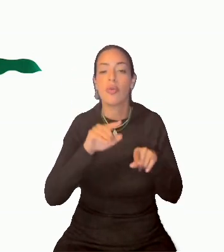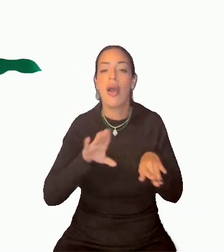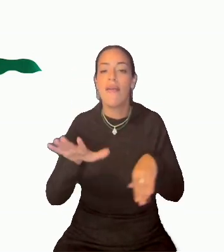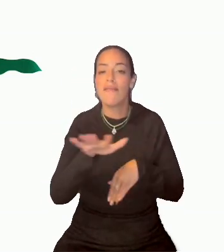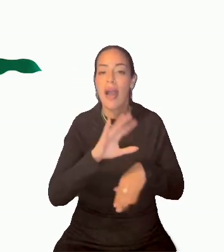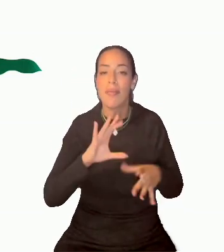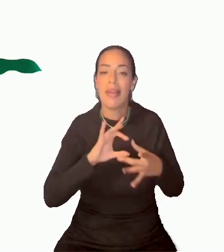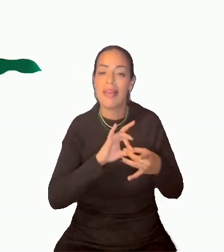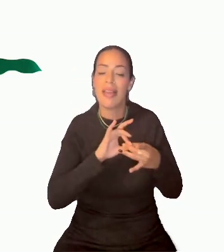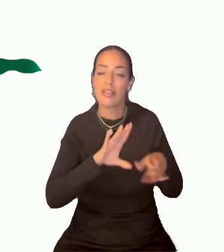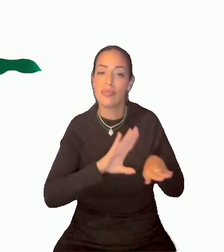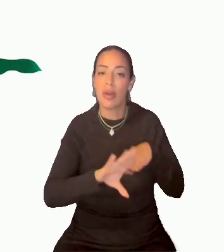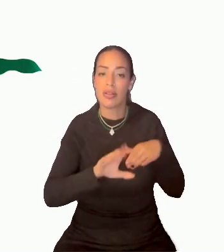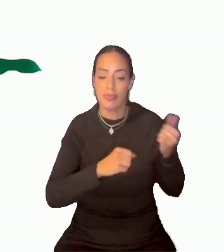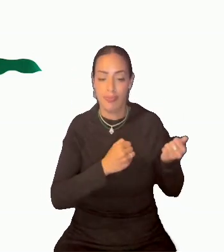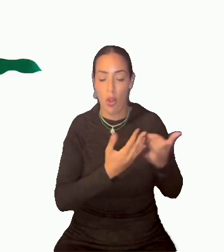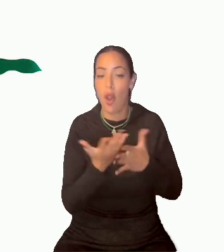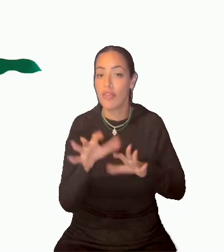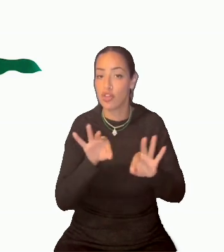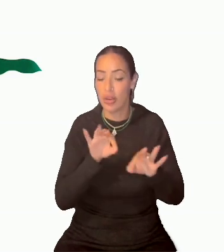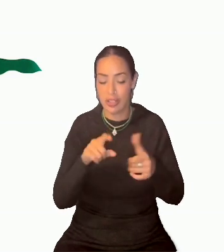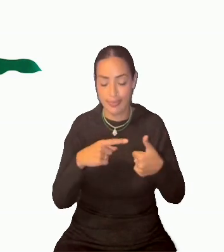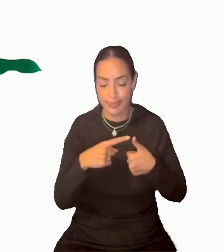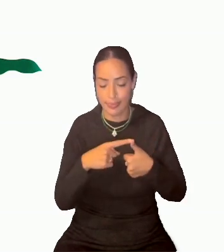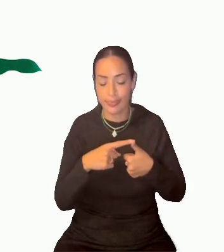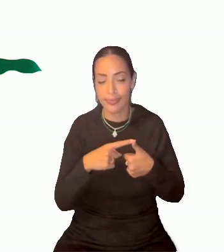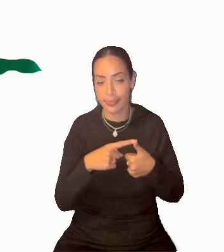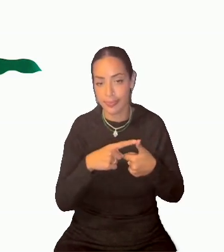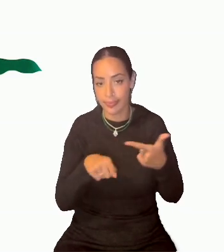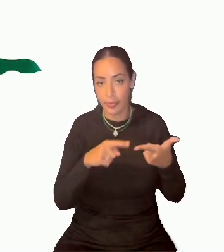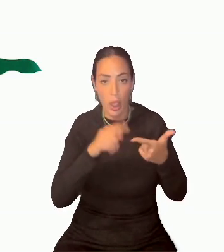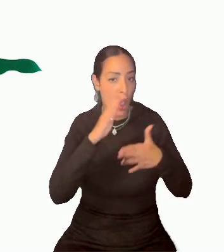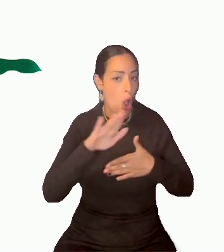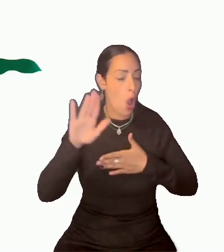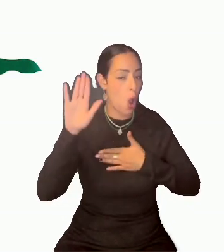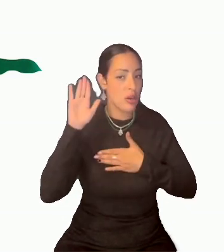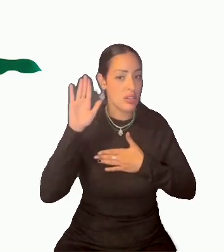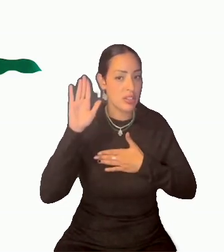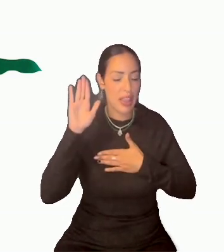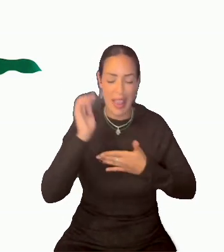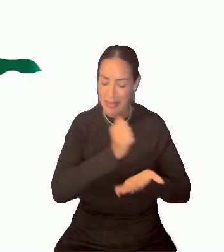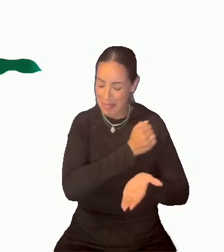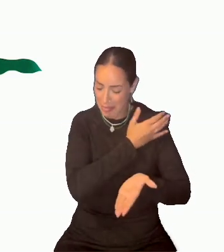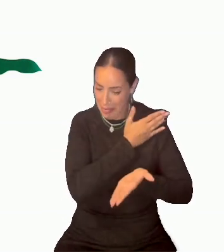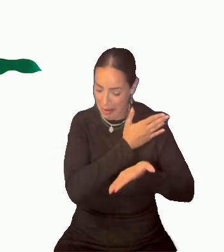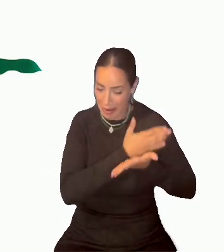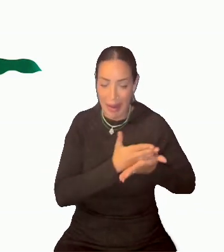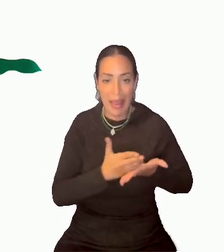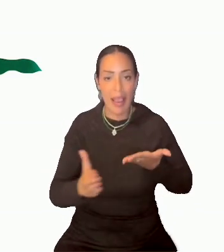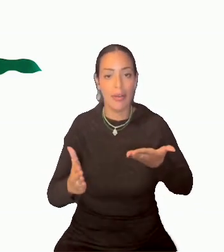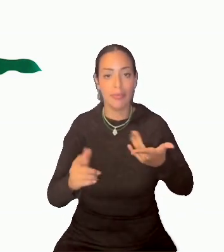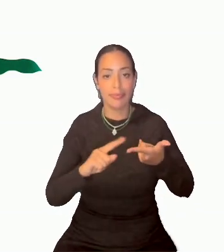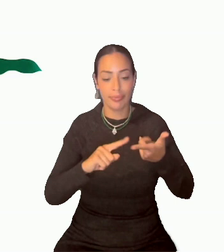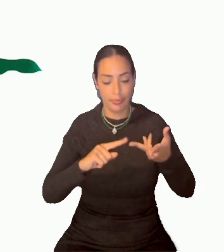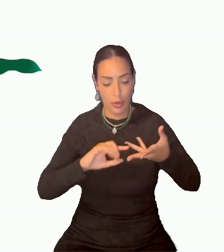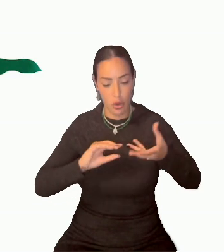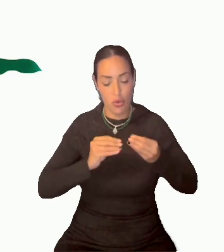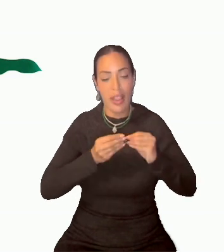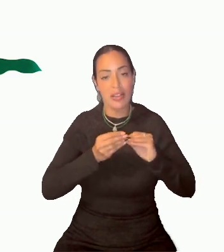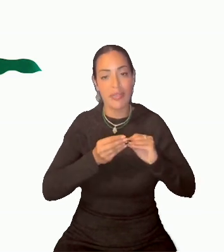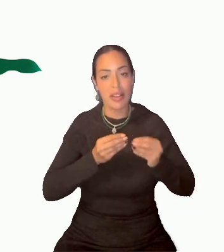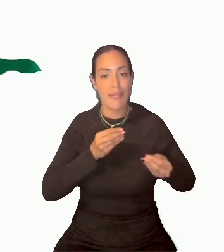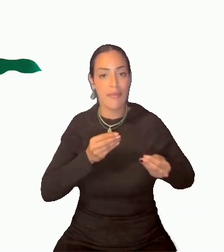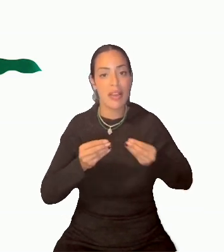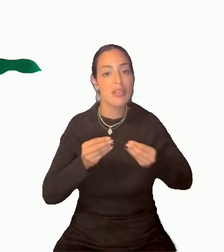choice wherever and however possible, honesty and absolute clarity, creativity, flexibility,